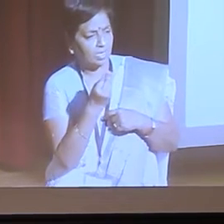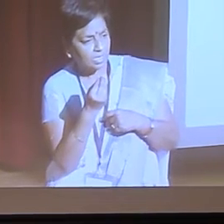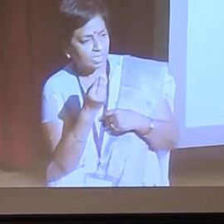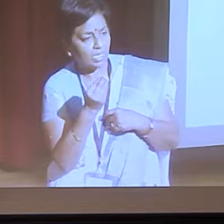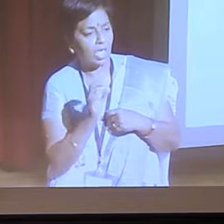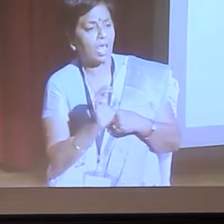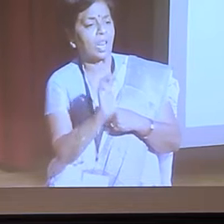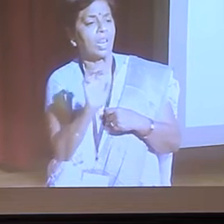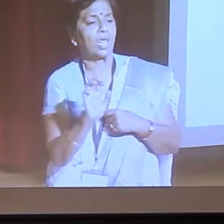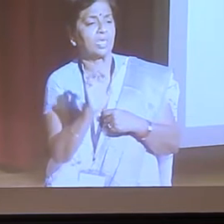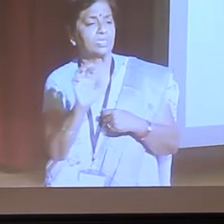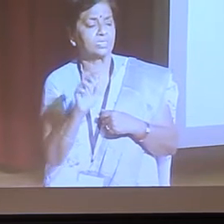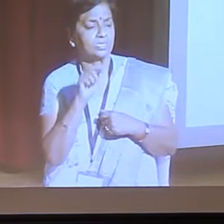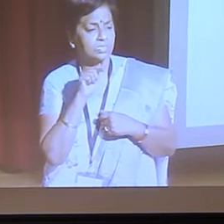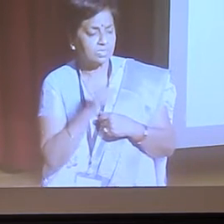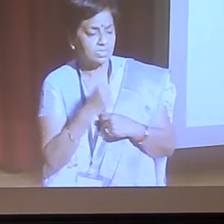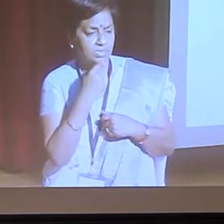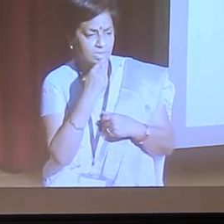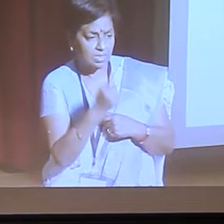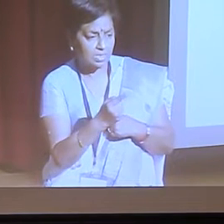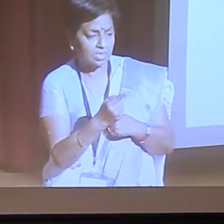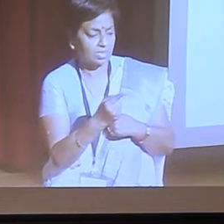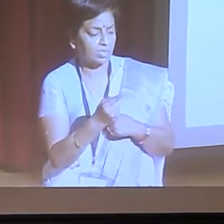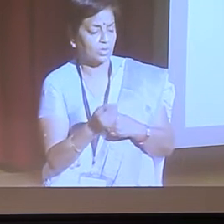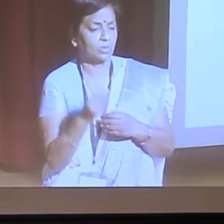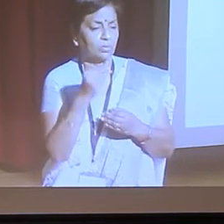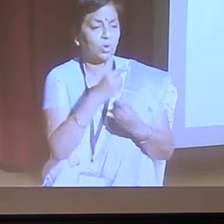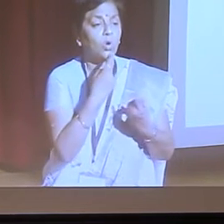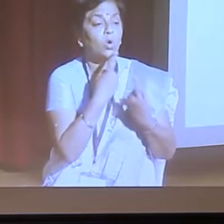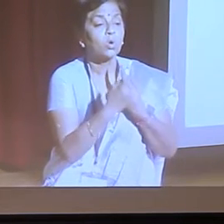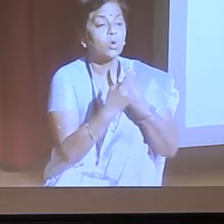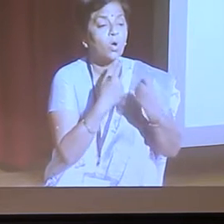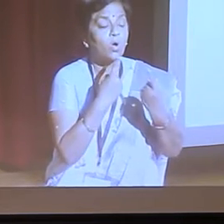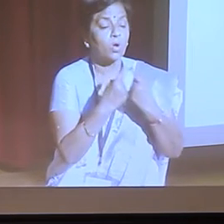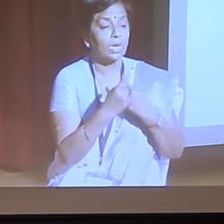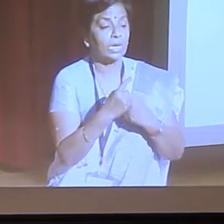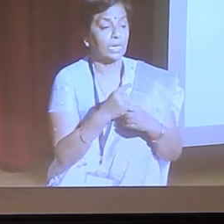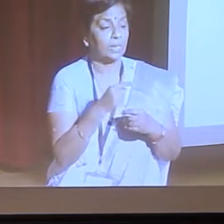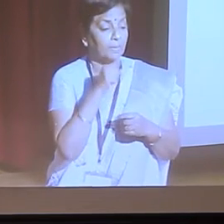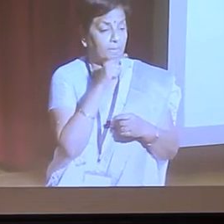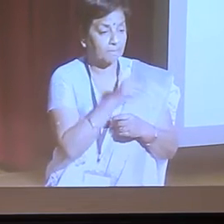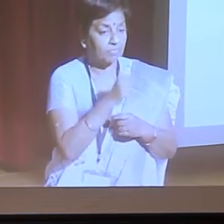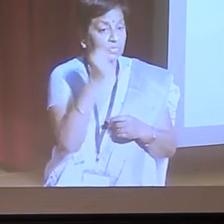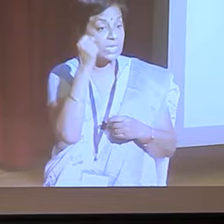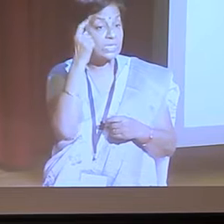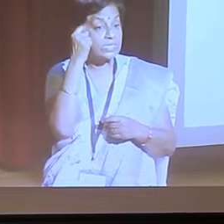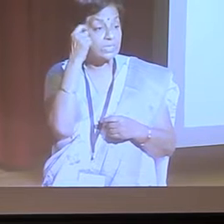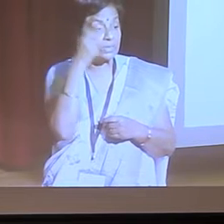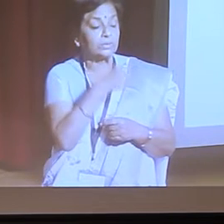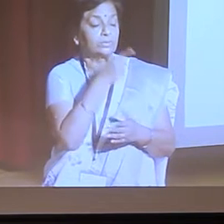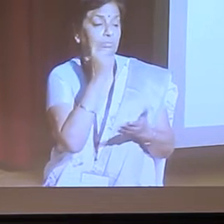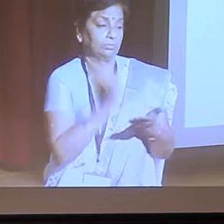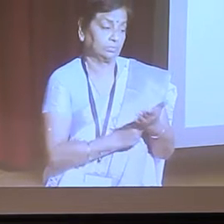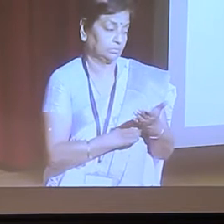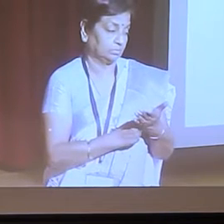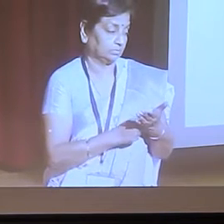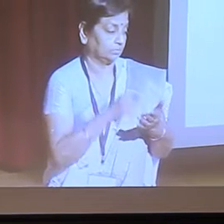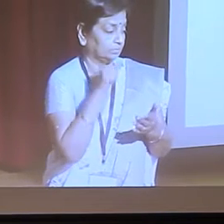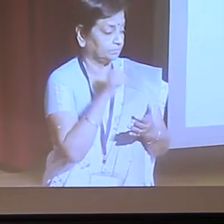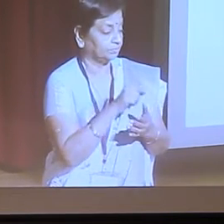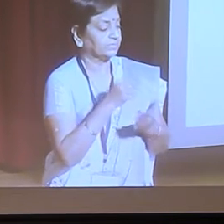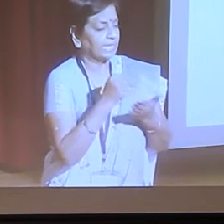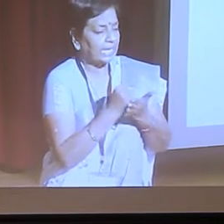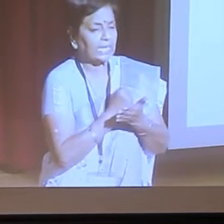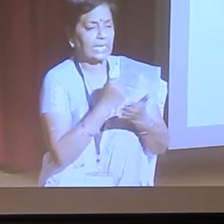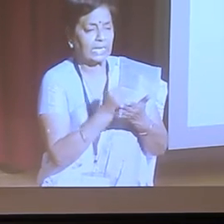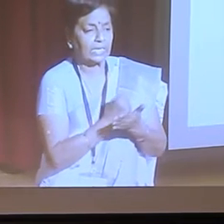lines was supposed to represent a 3D box, and that the reason I didn't understand this was because I wasn't